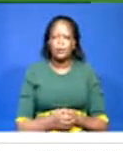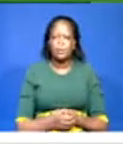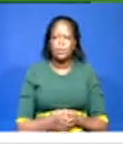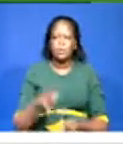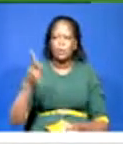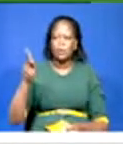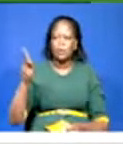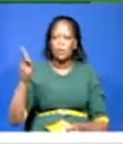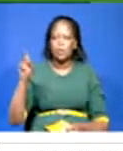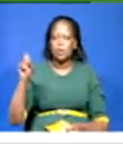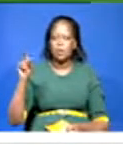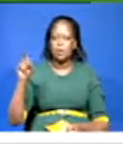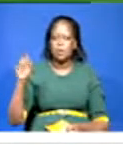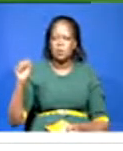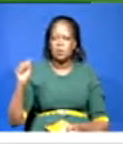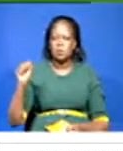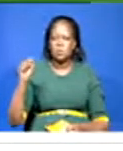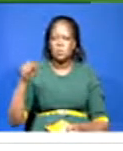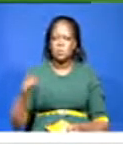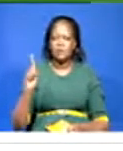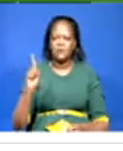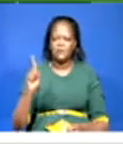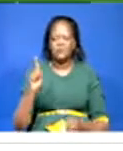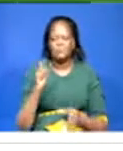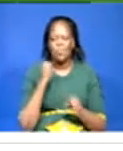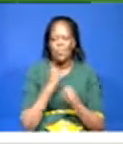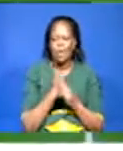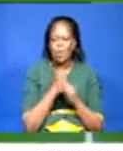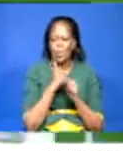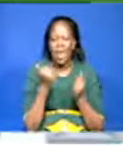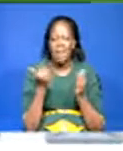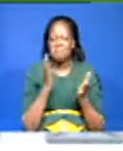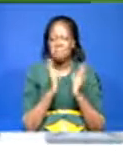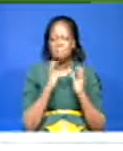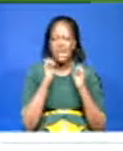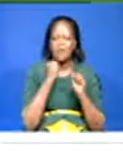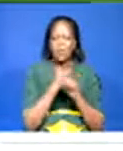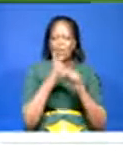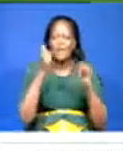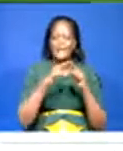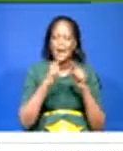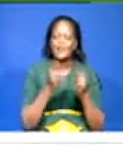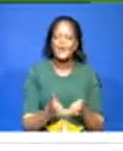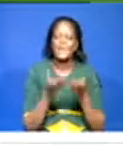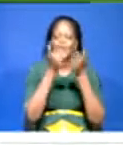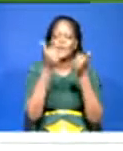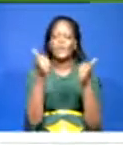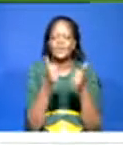is currently punching below its weight. We can do much better, but it is on the right trajectory, Mr.